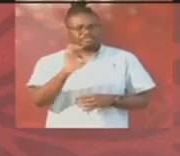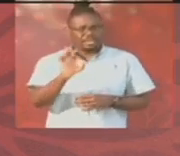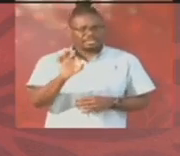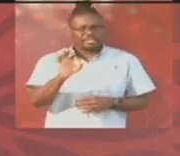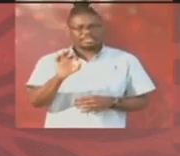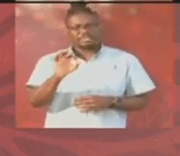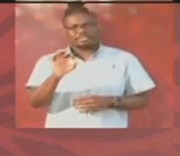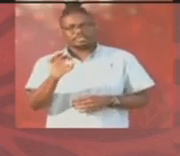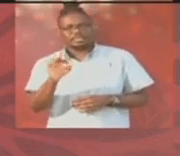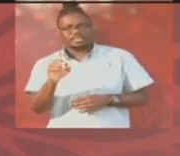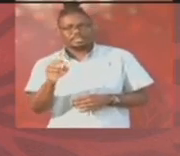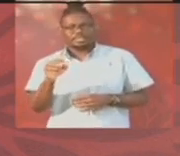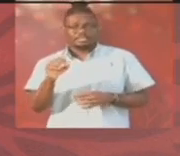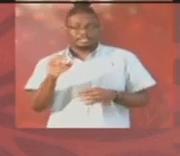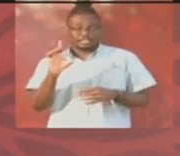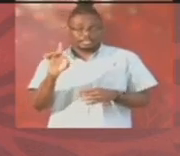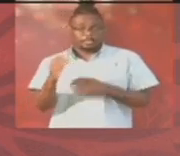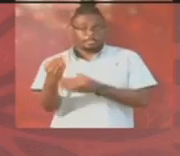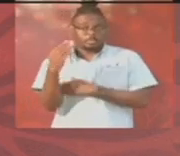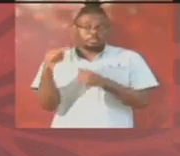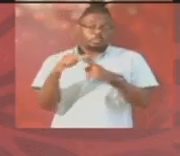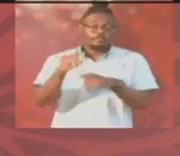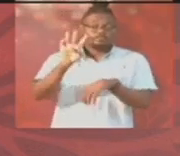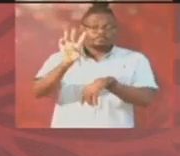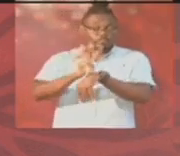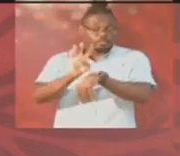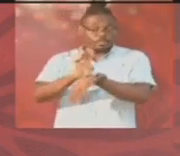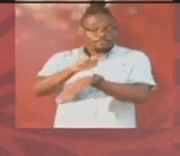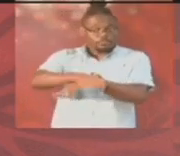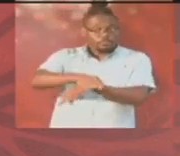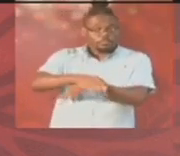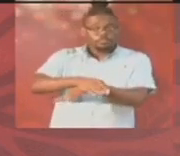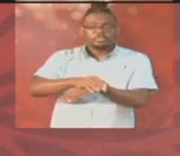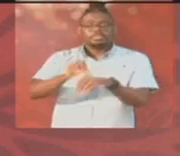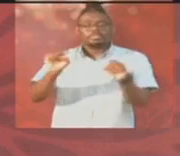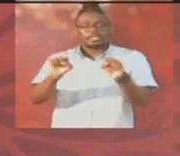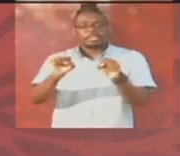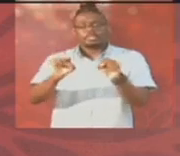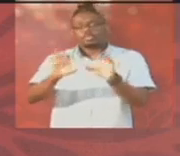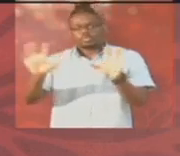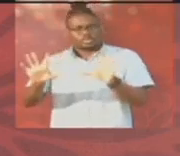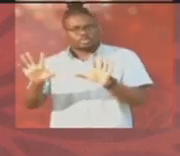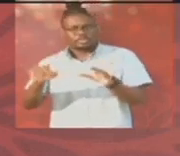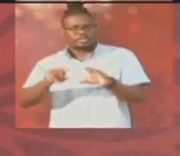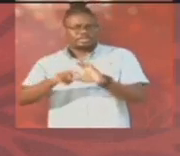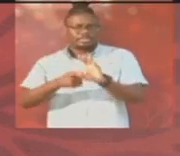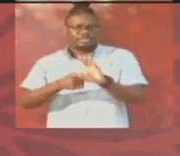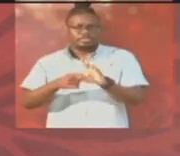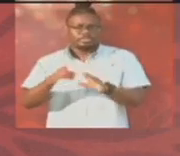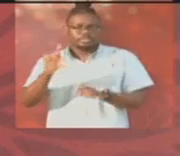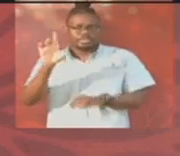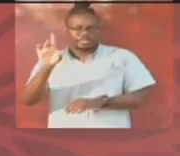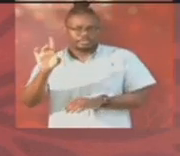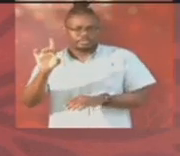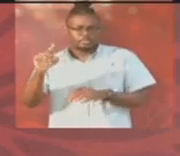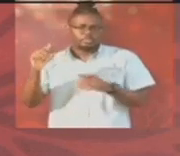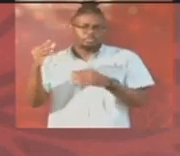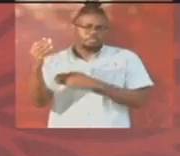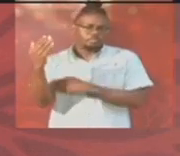which is an 8-hour period. And on the weekend, we would have functioned from 8 a.m. to 6 p.m., which is